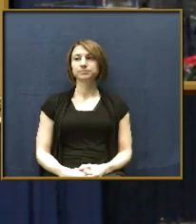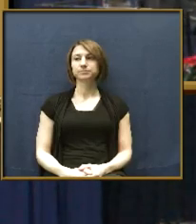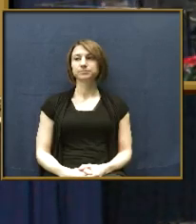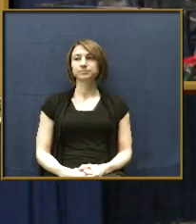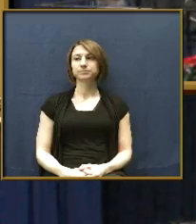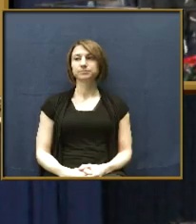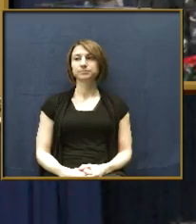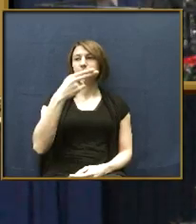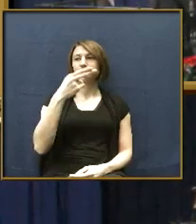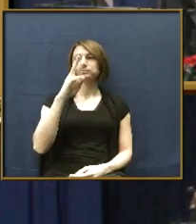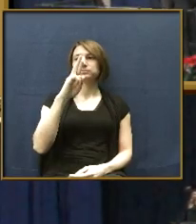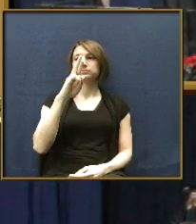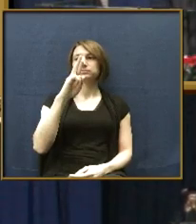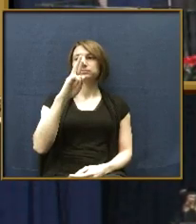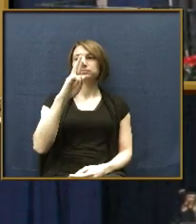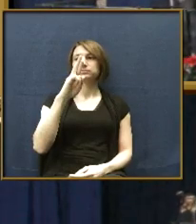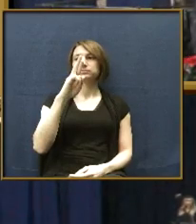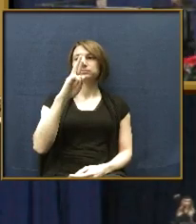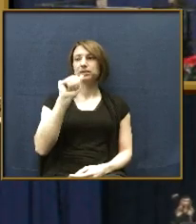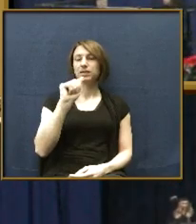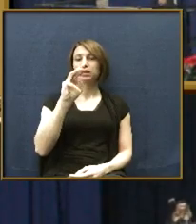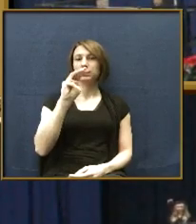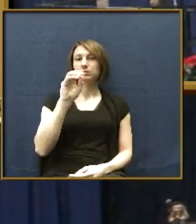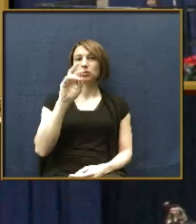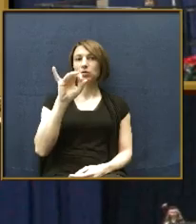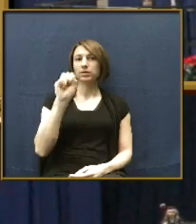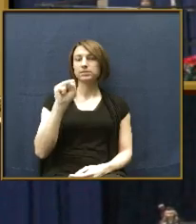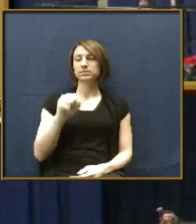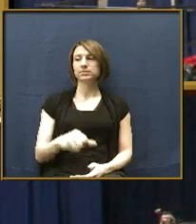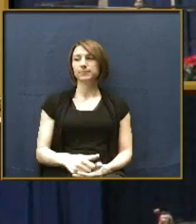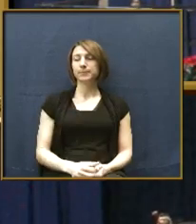Christine Morris.